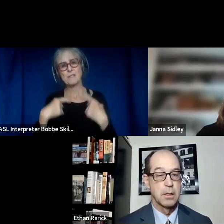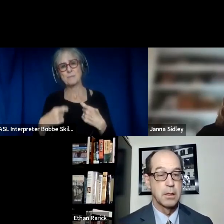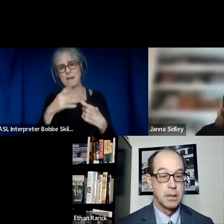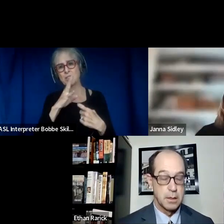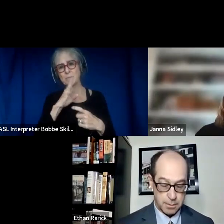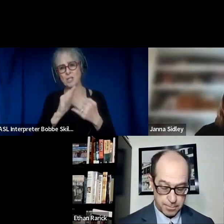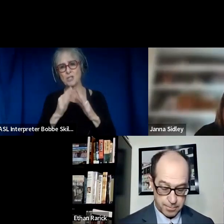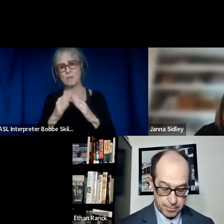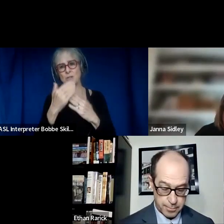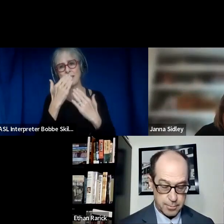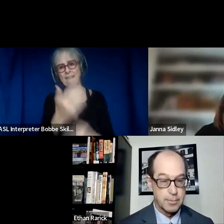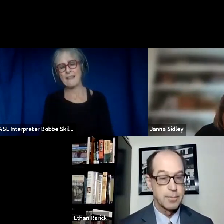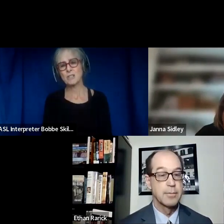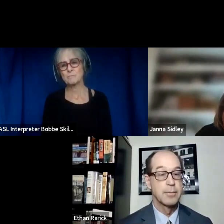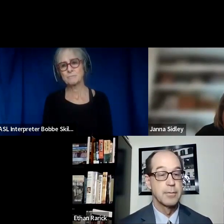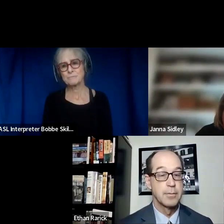community. Thank you.